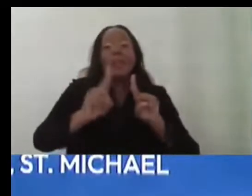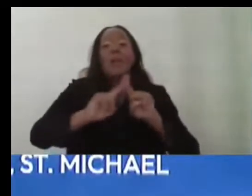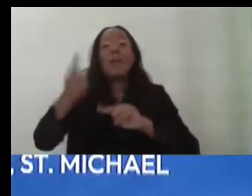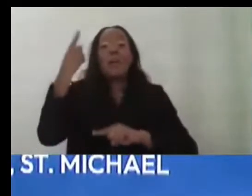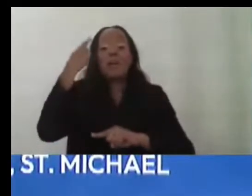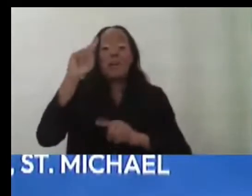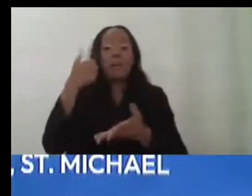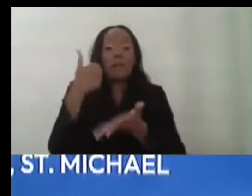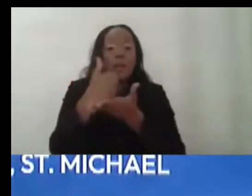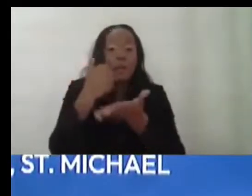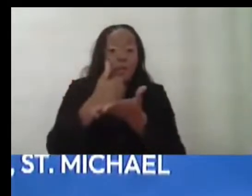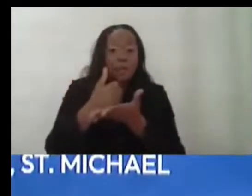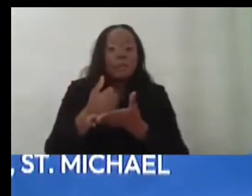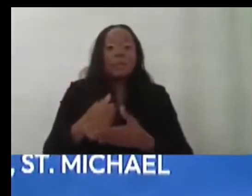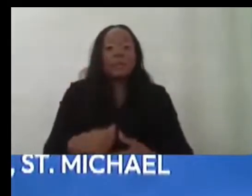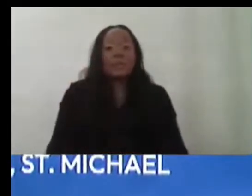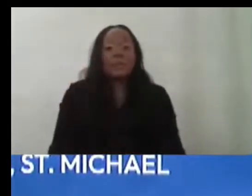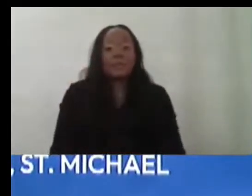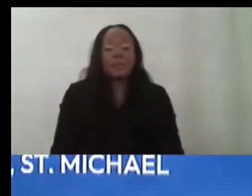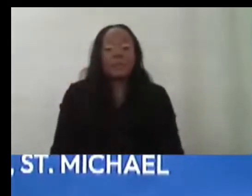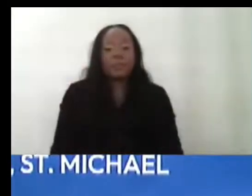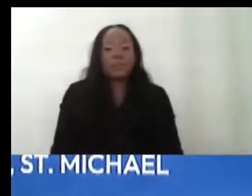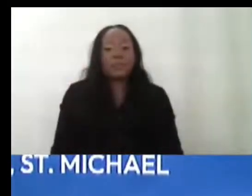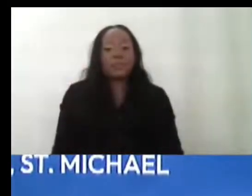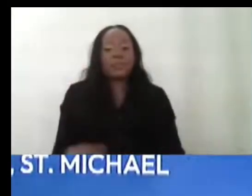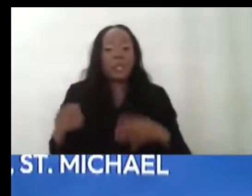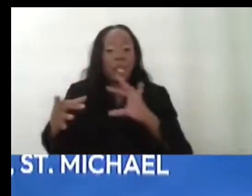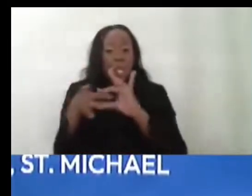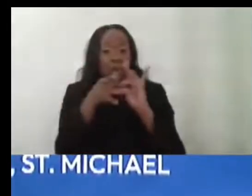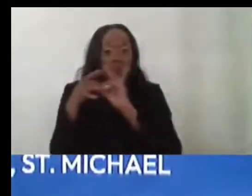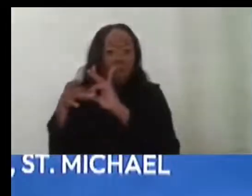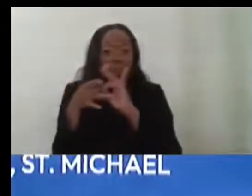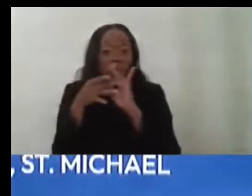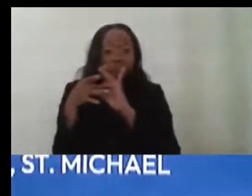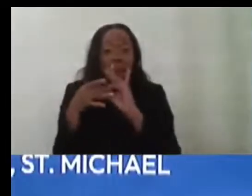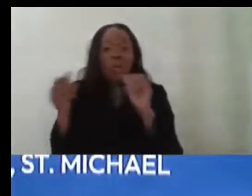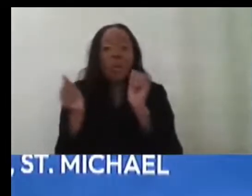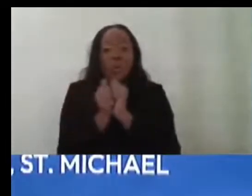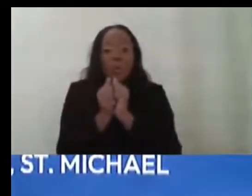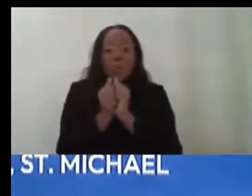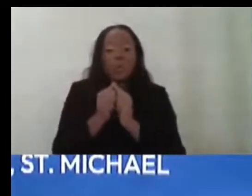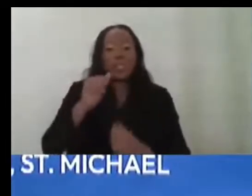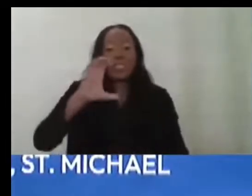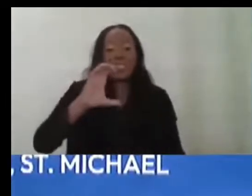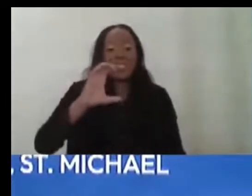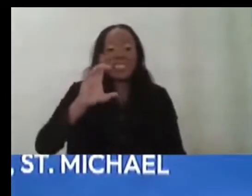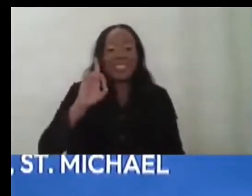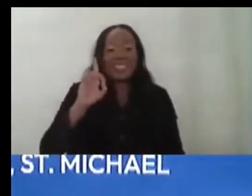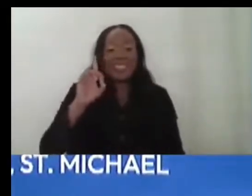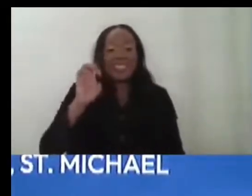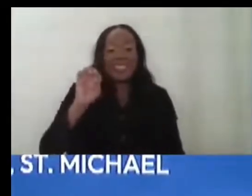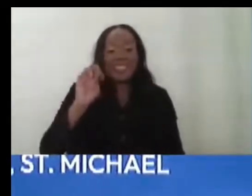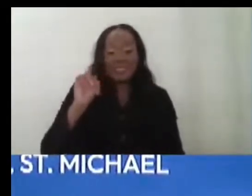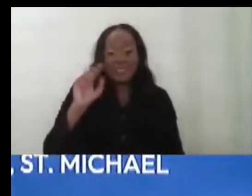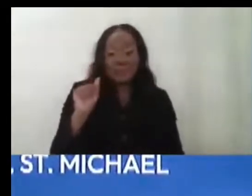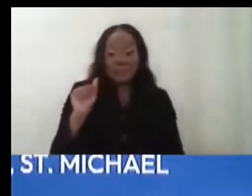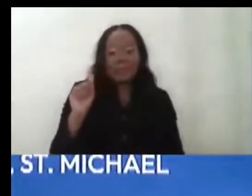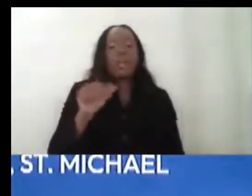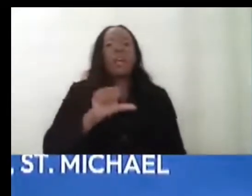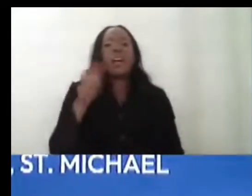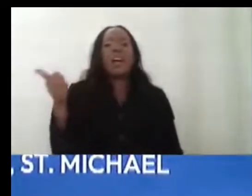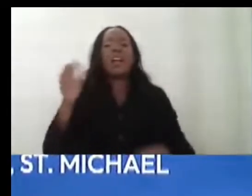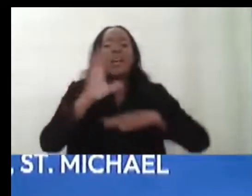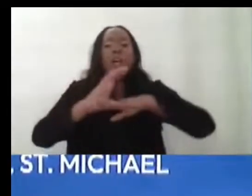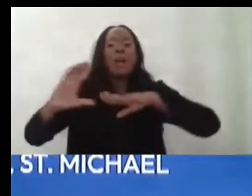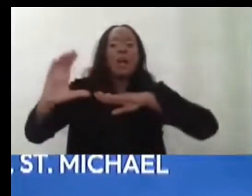well. Our close relationship with the Caribbean Disaster Emergency Management Agency and other regional